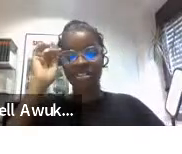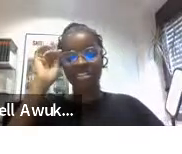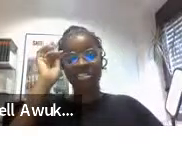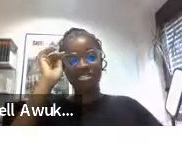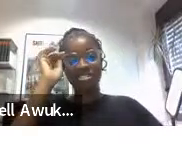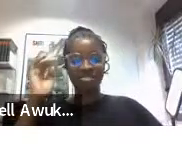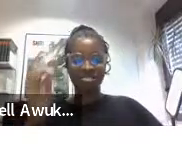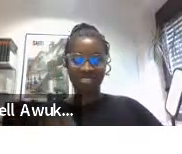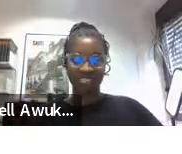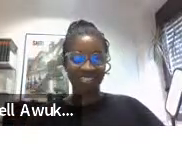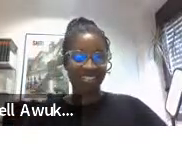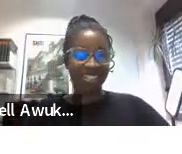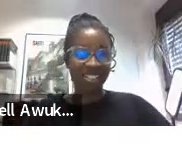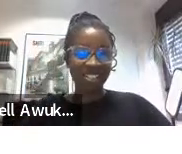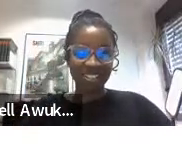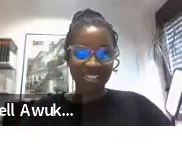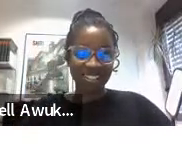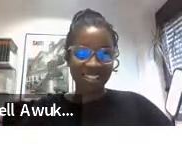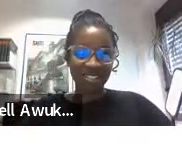Okay.